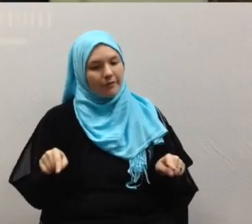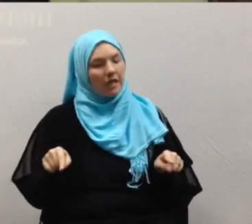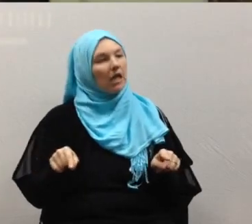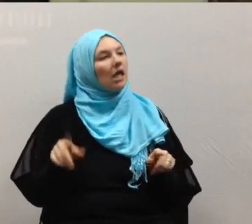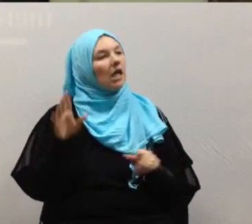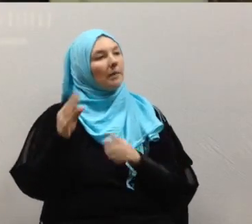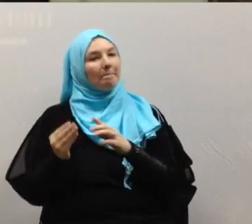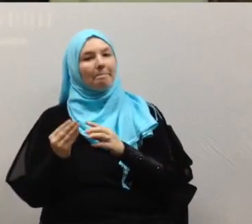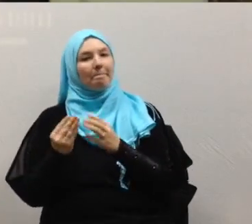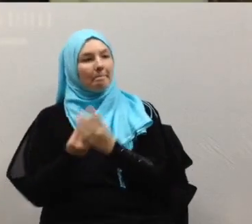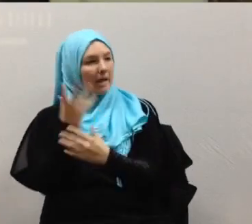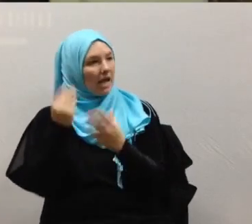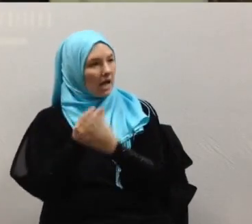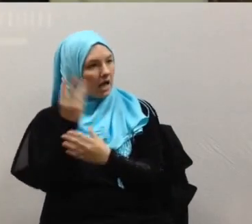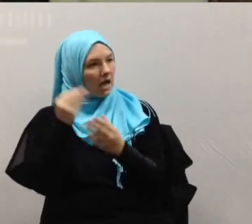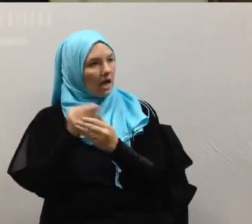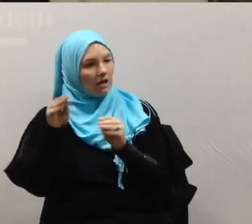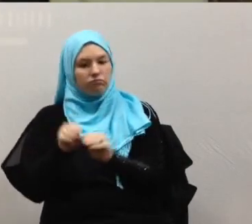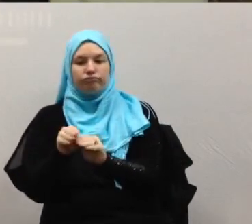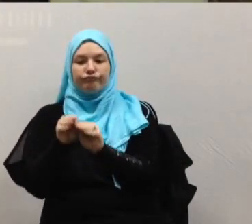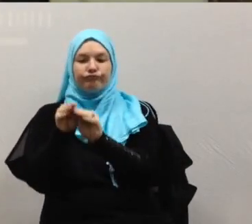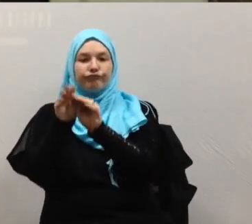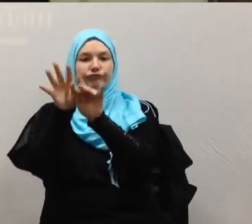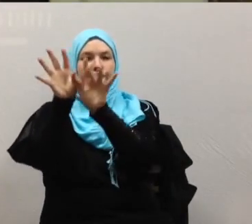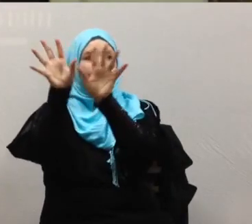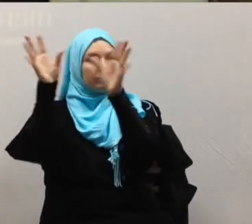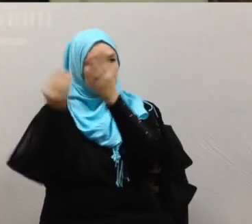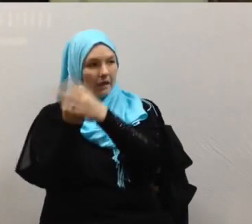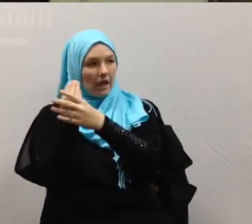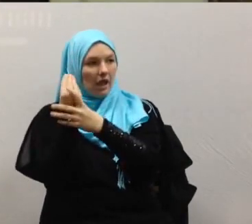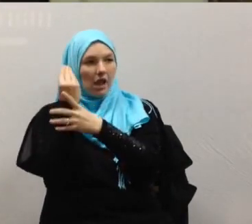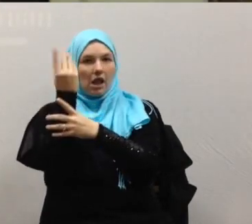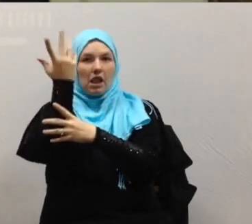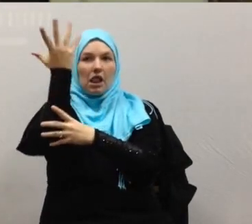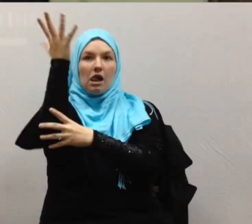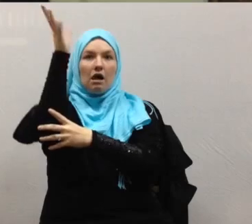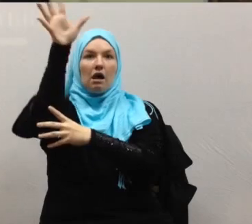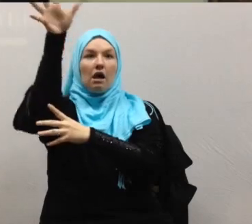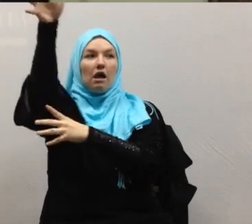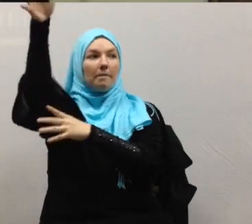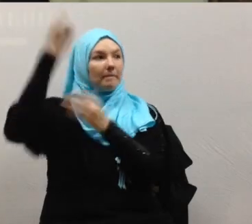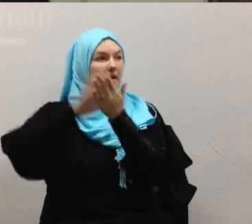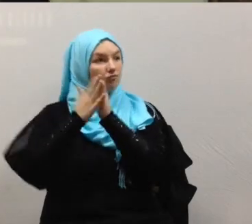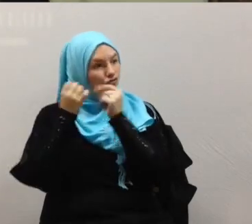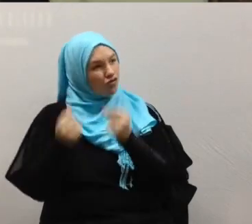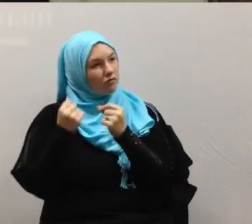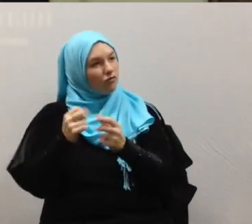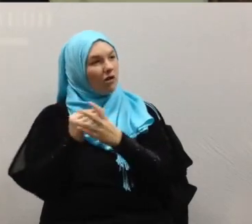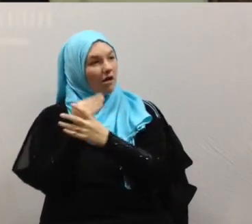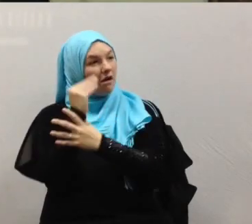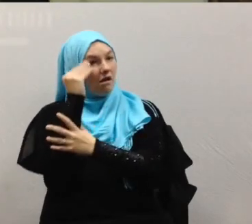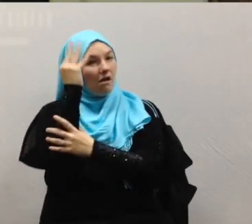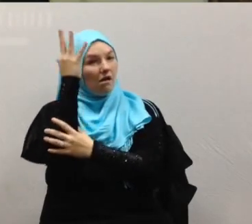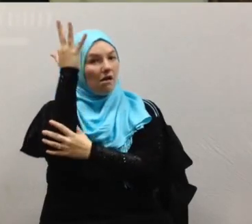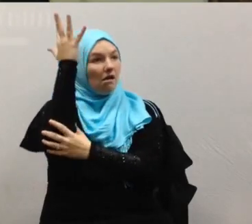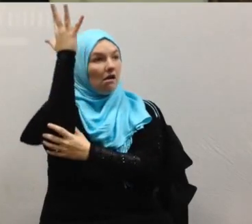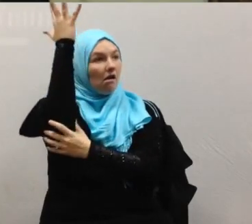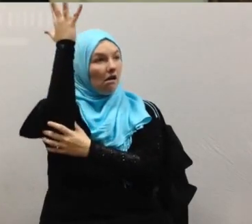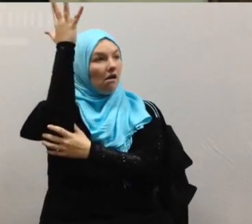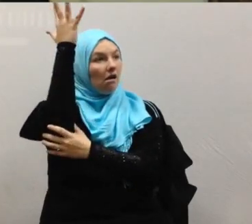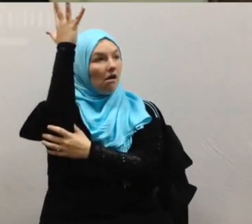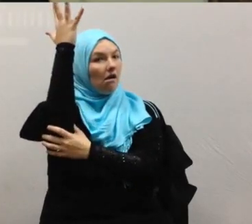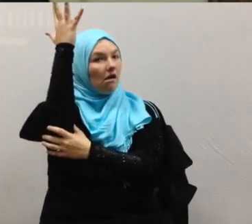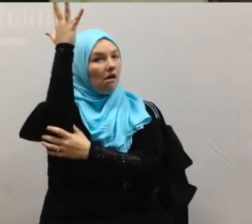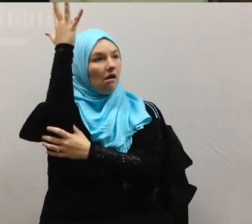stronger, and it came straight up, and it became the envy of all farmers, so